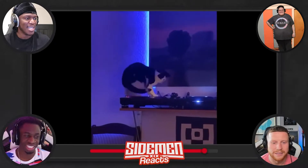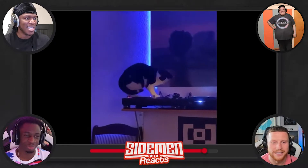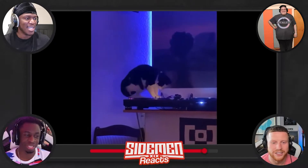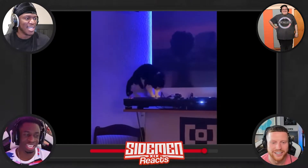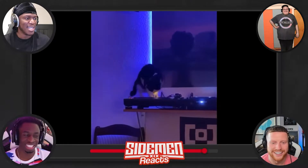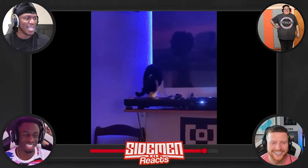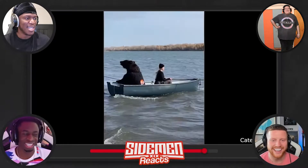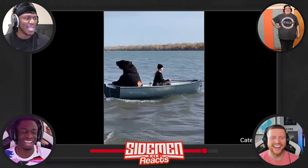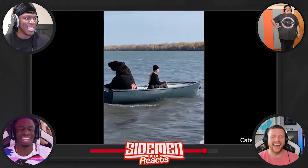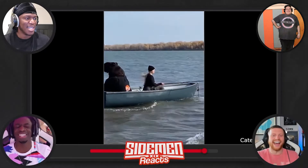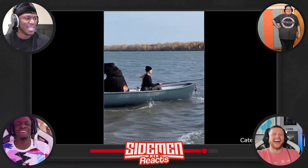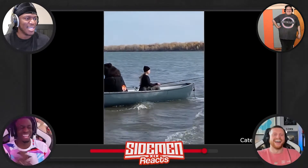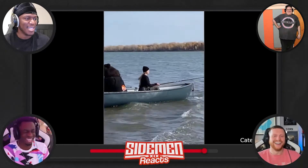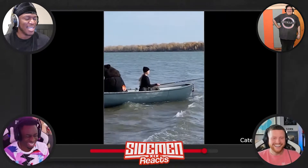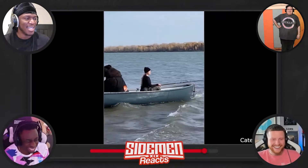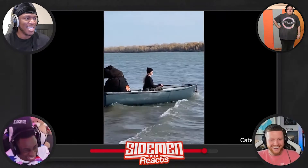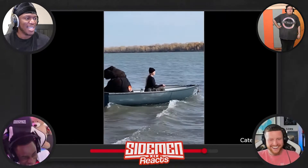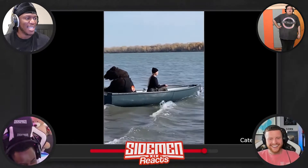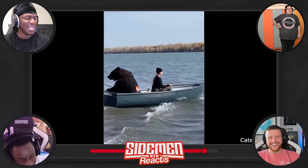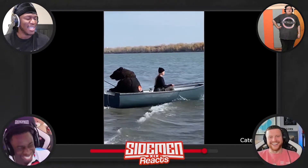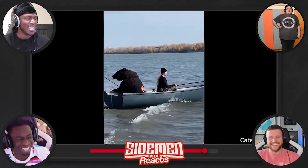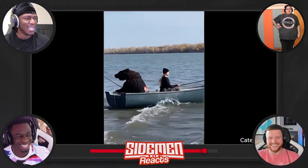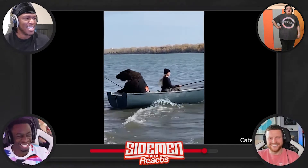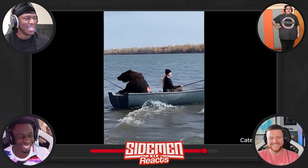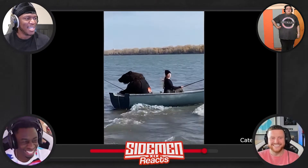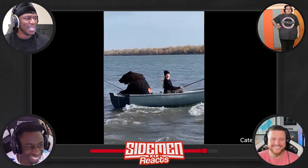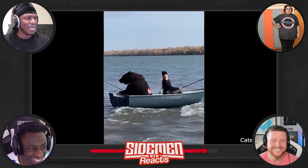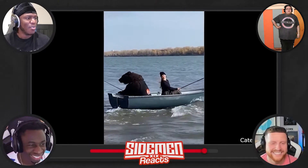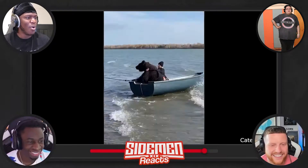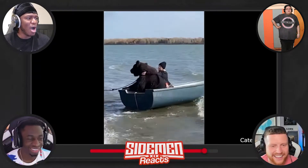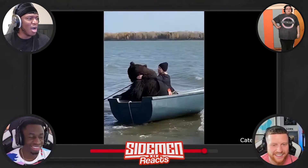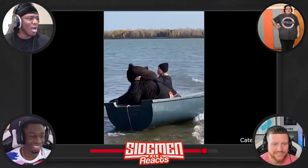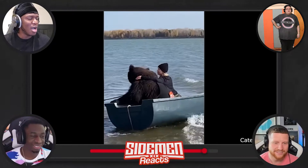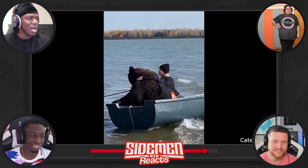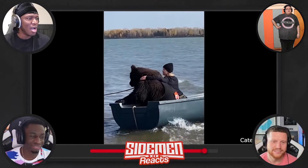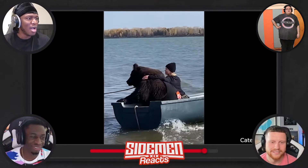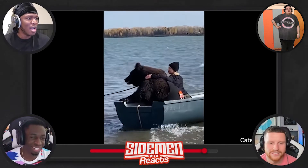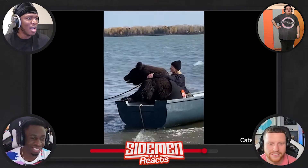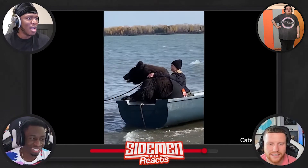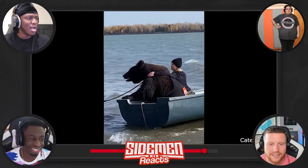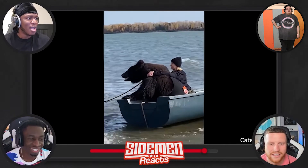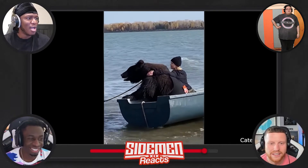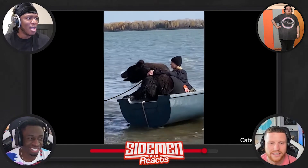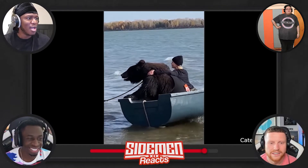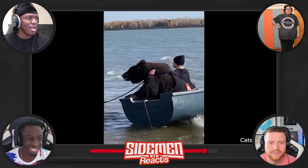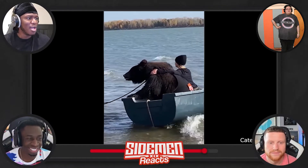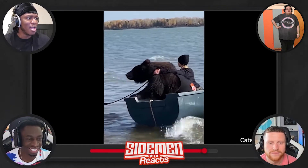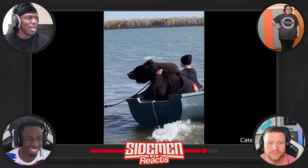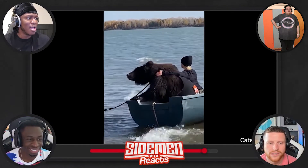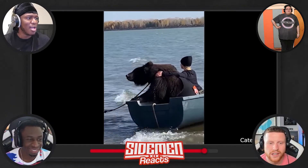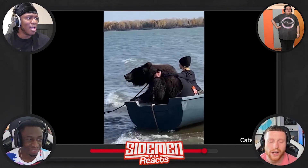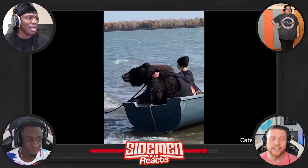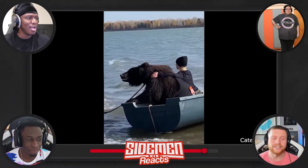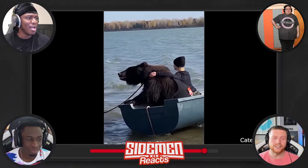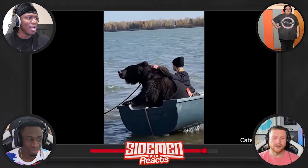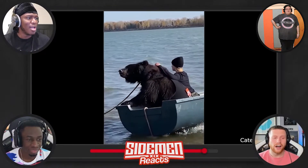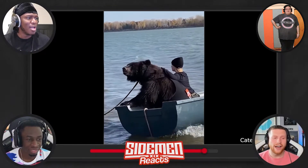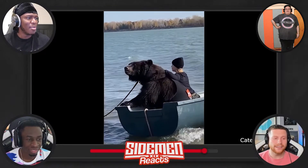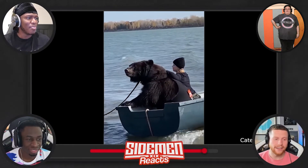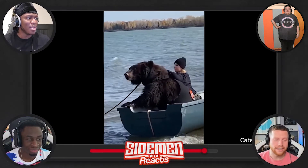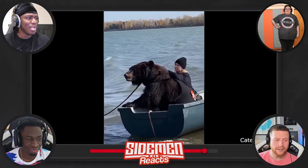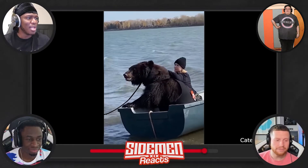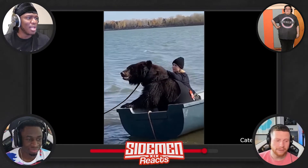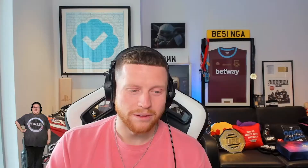DJ, spin that shit. Some people in Russia took their pet bear on a fishing trip. What? Hey, what the fuck? Hey, that's lit. Hey, listen.